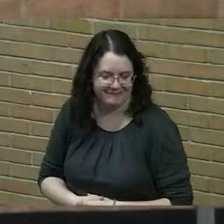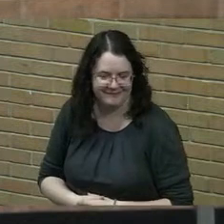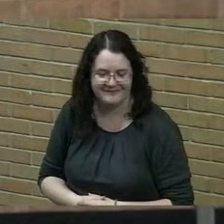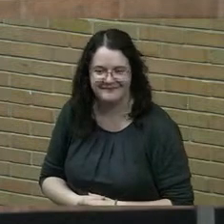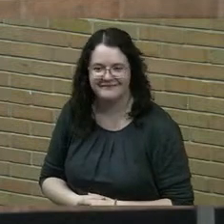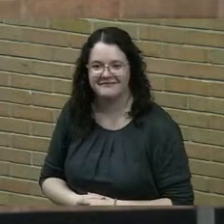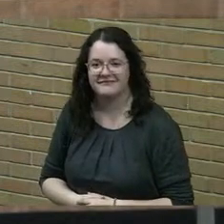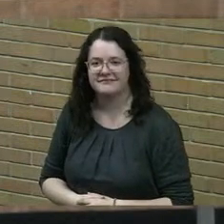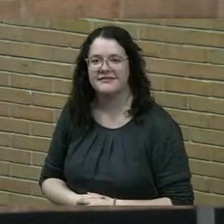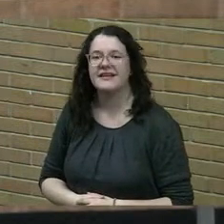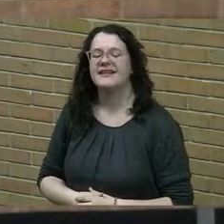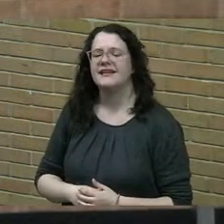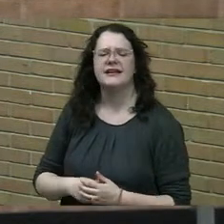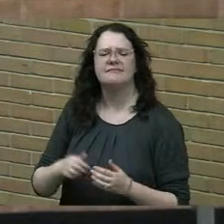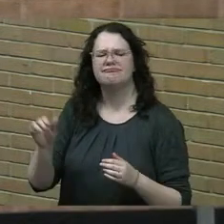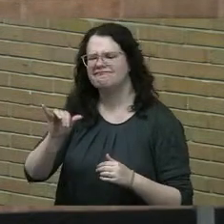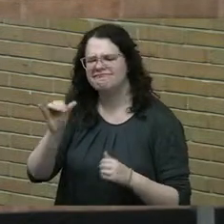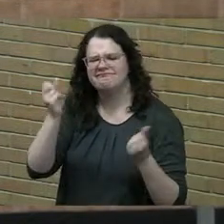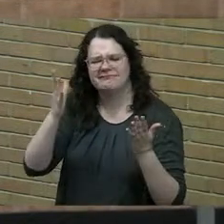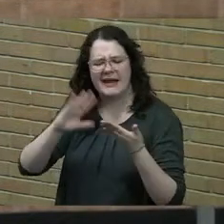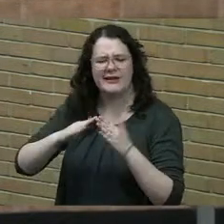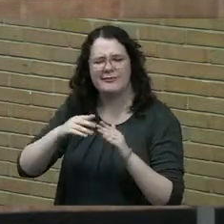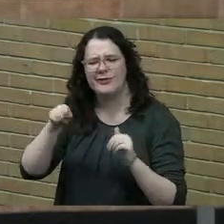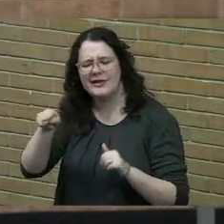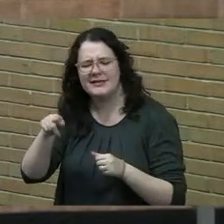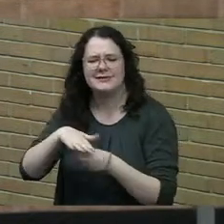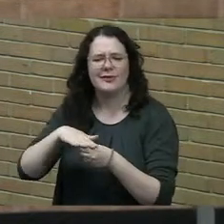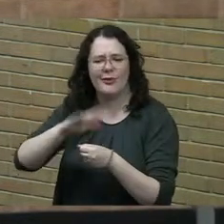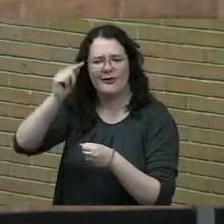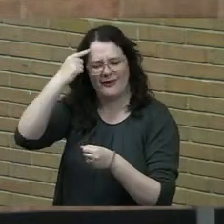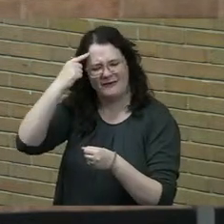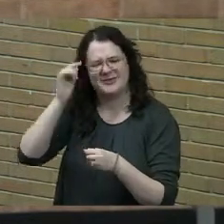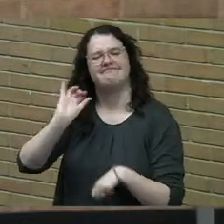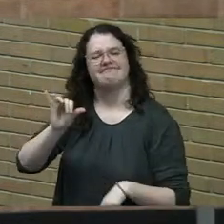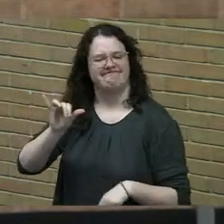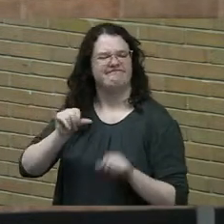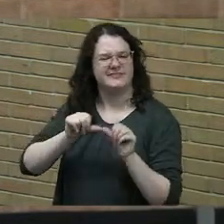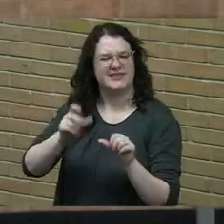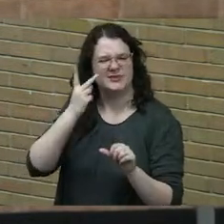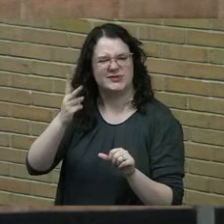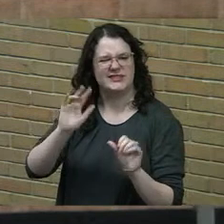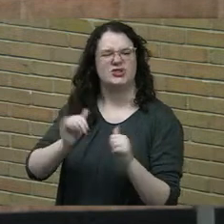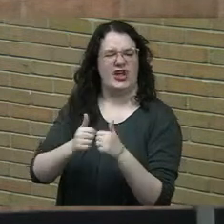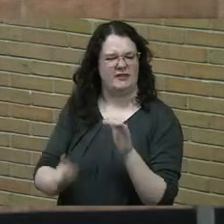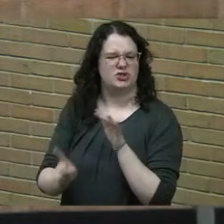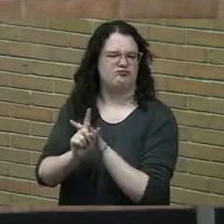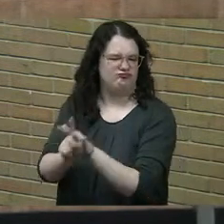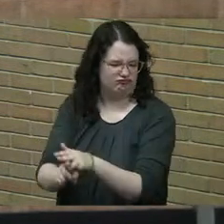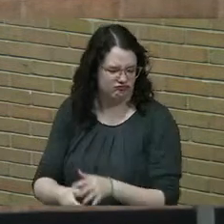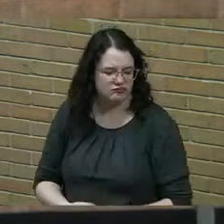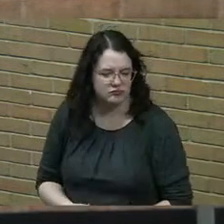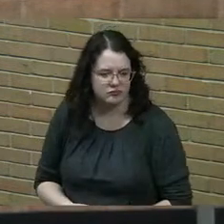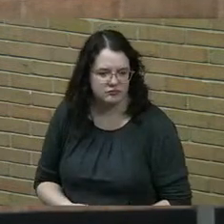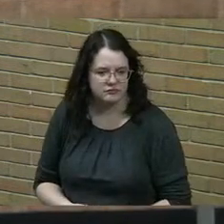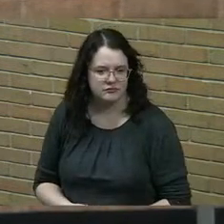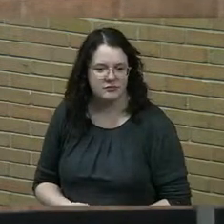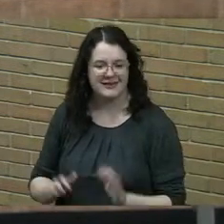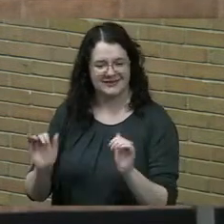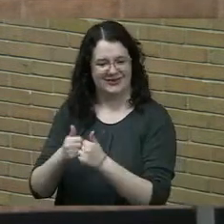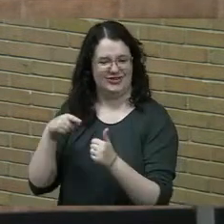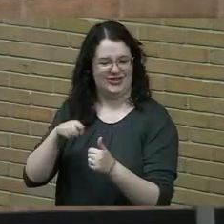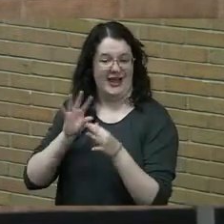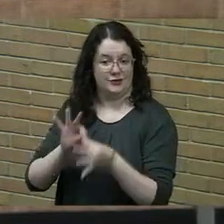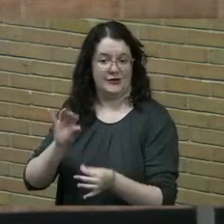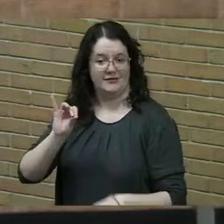other communities, many other local governments, we continue to see challenges out there. Certainly challenges relating to